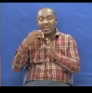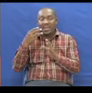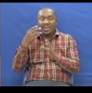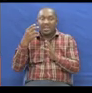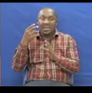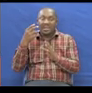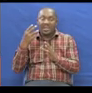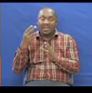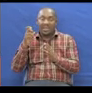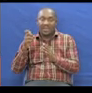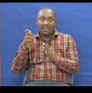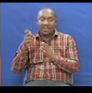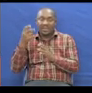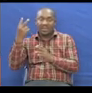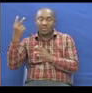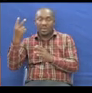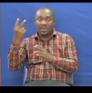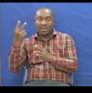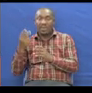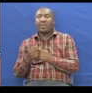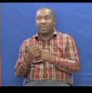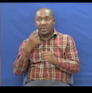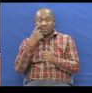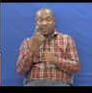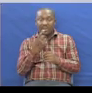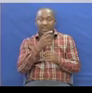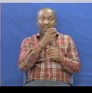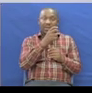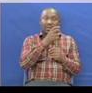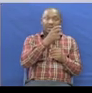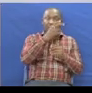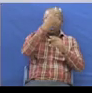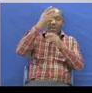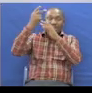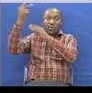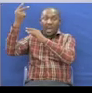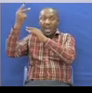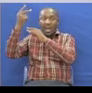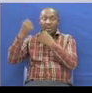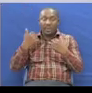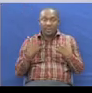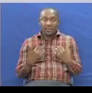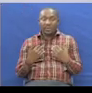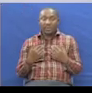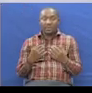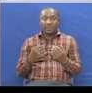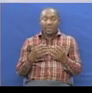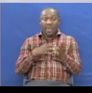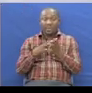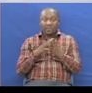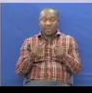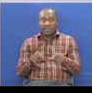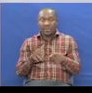known as the difference of 2 squares. As you can see, this is the square and this is the square. Here there is a minus sign, which is the difference. So this kind of an